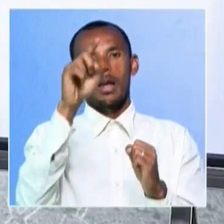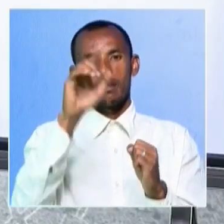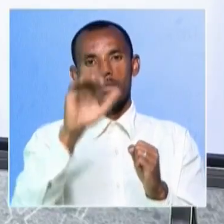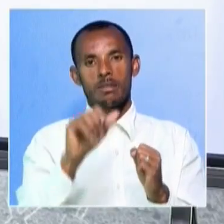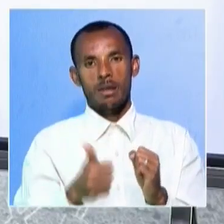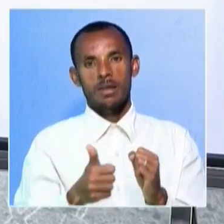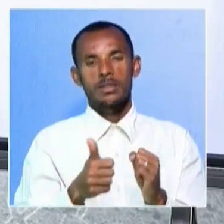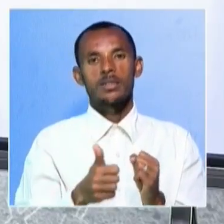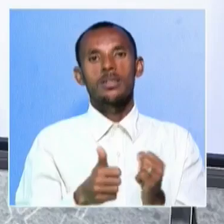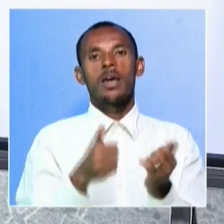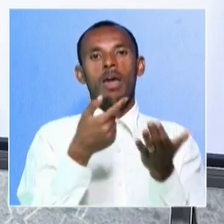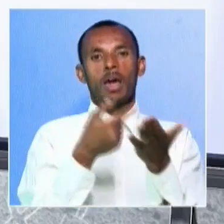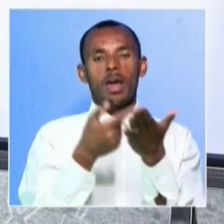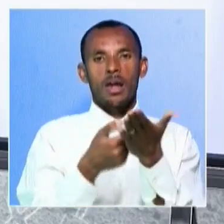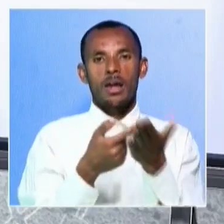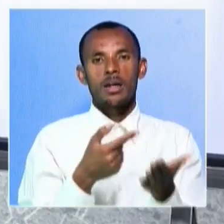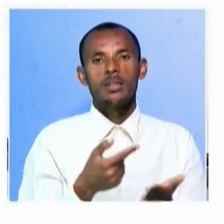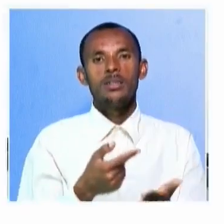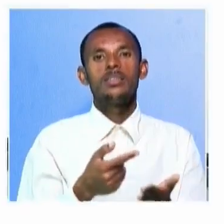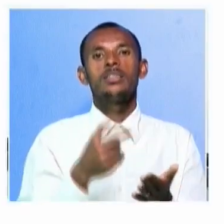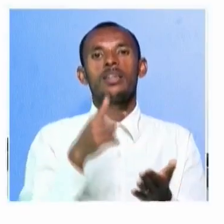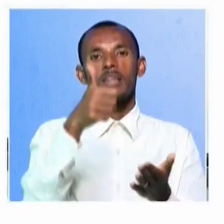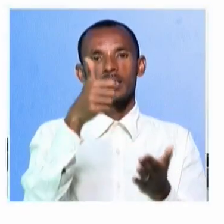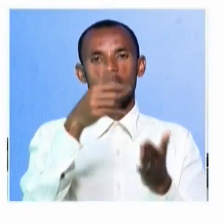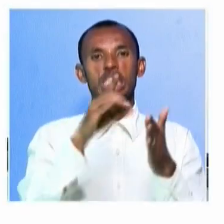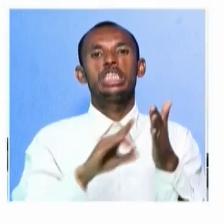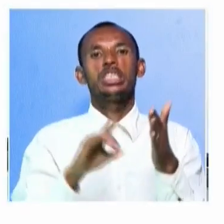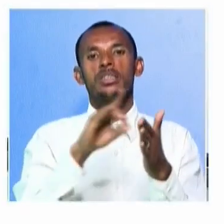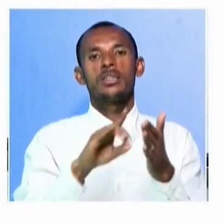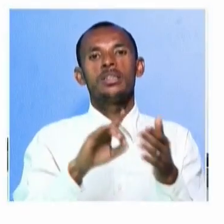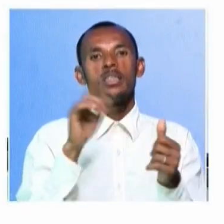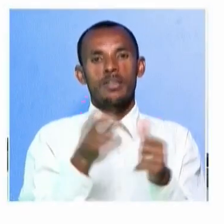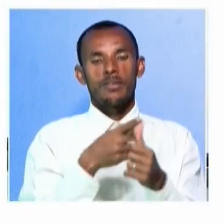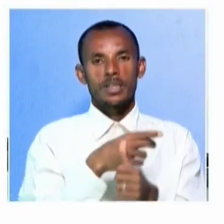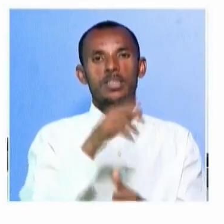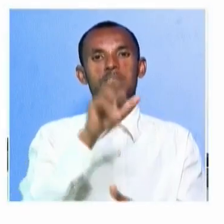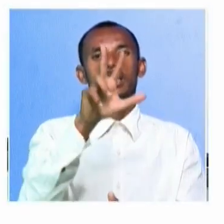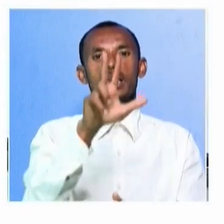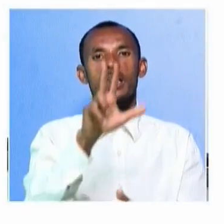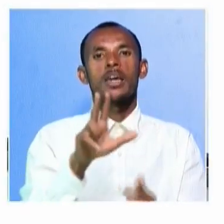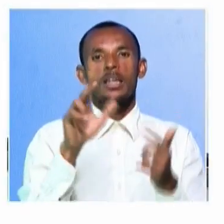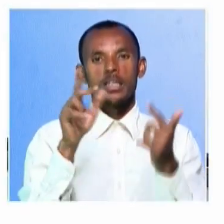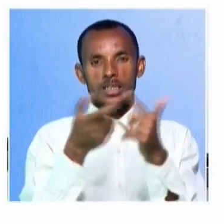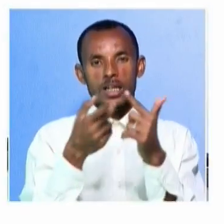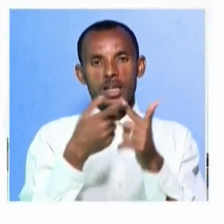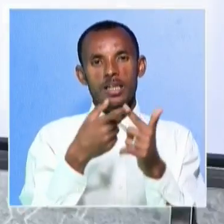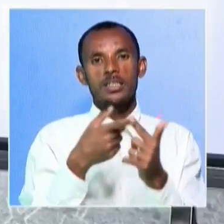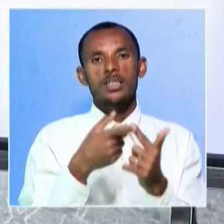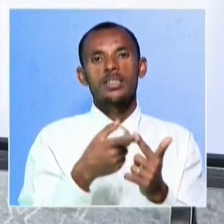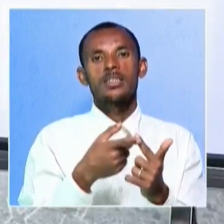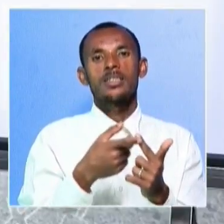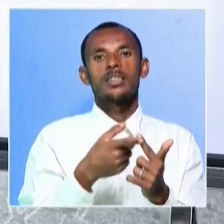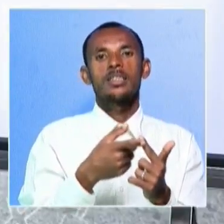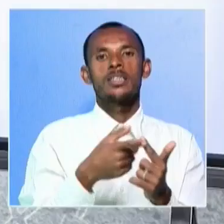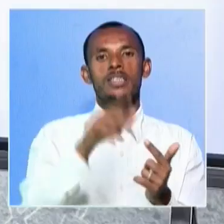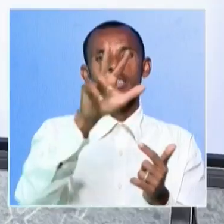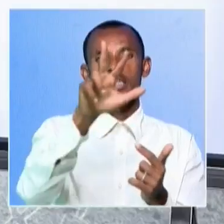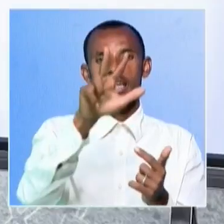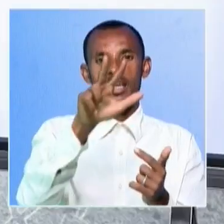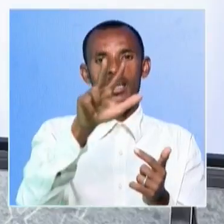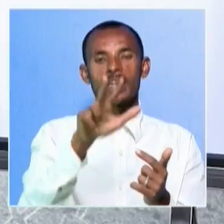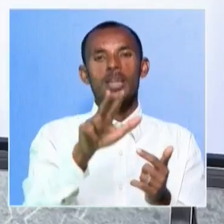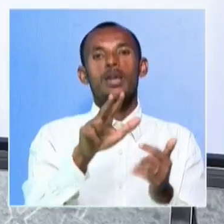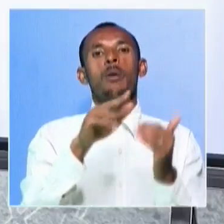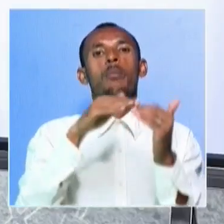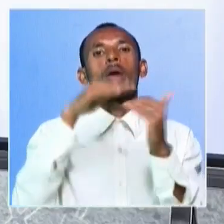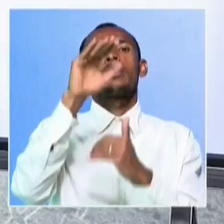okay? Here, the tens digit for the first decimal is 3, and this one is 2. Since 3 is bigger